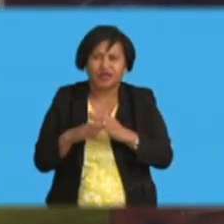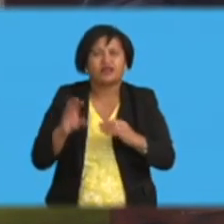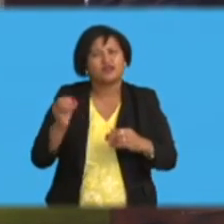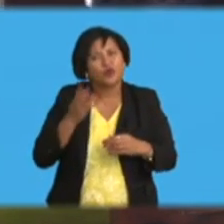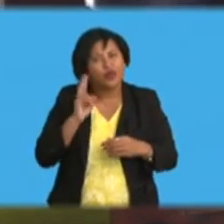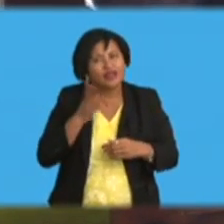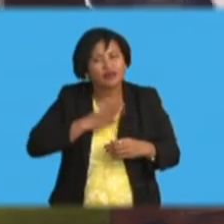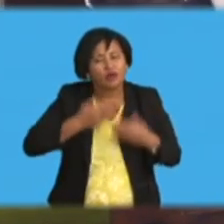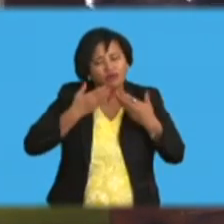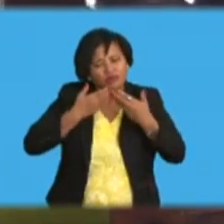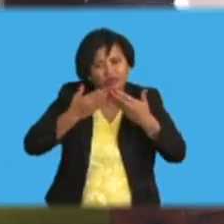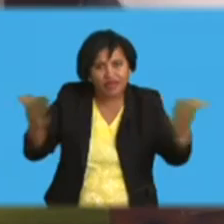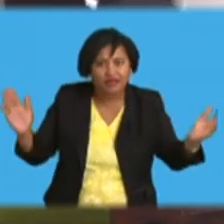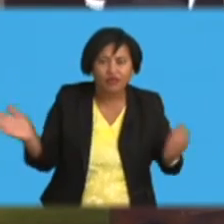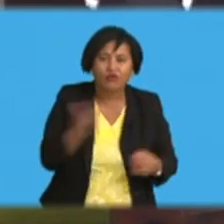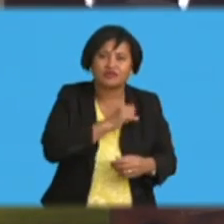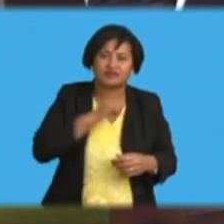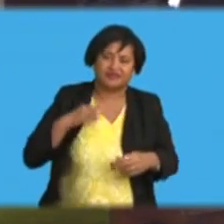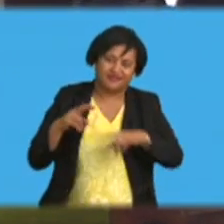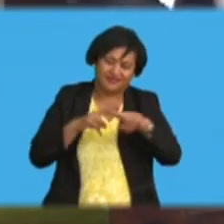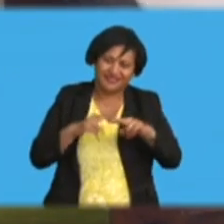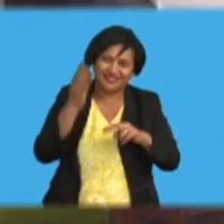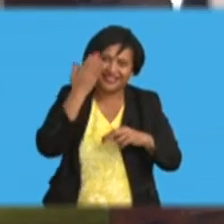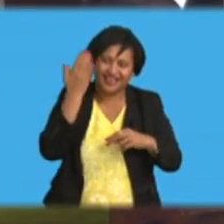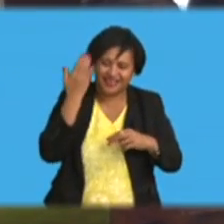of Fiji Airways. I'd like to thank everybody who contributed to the